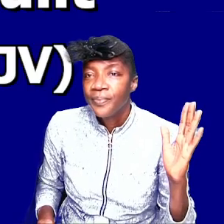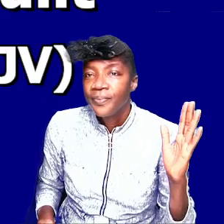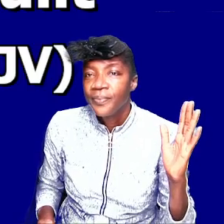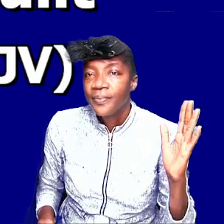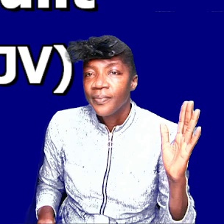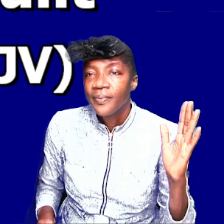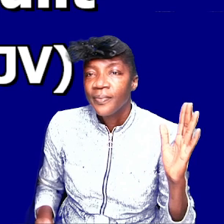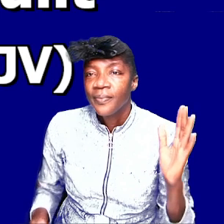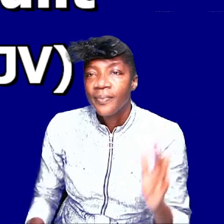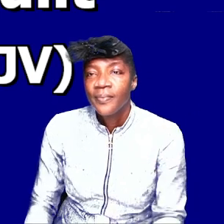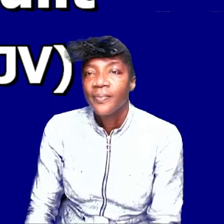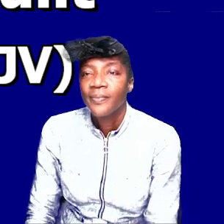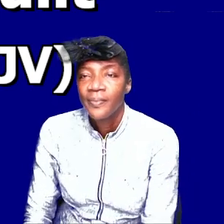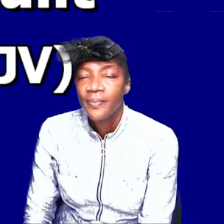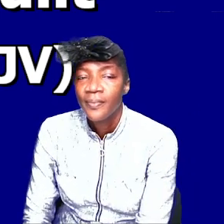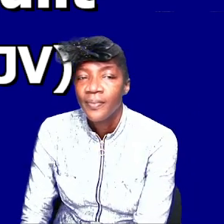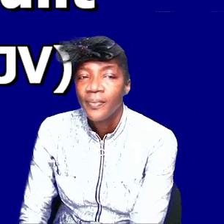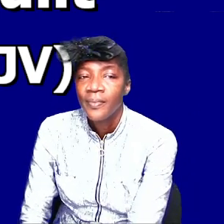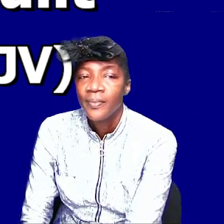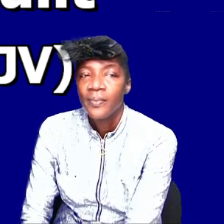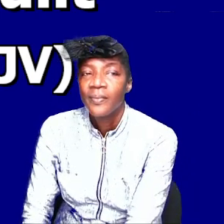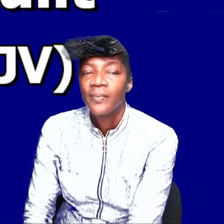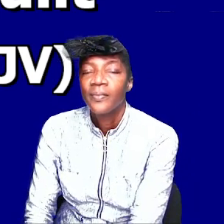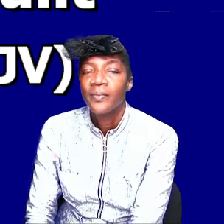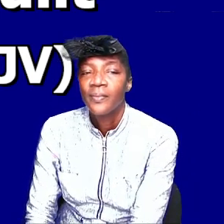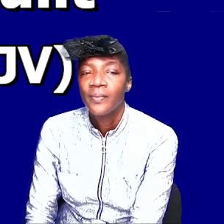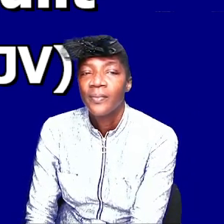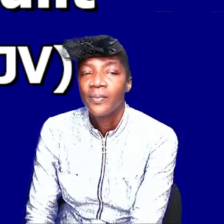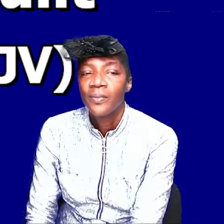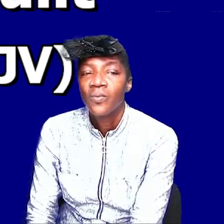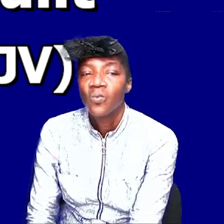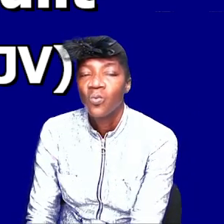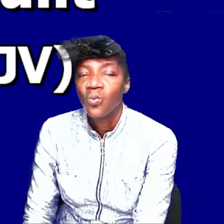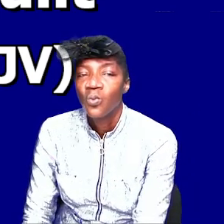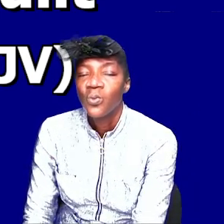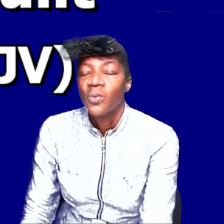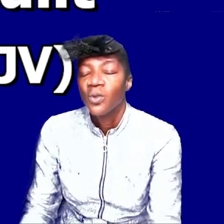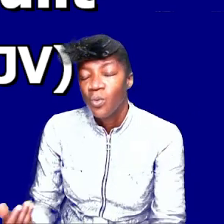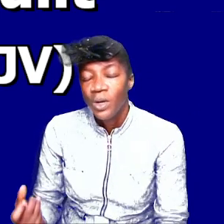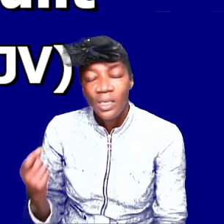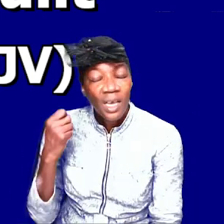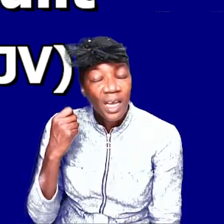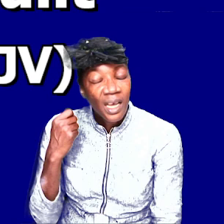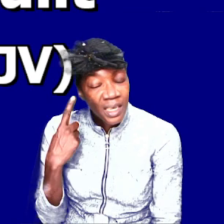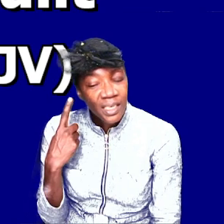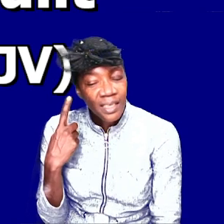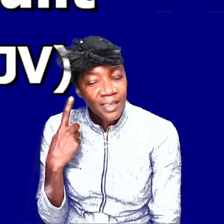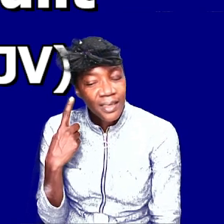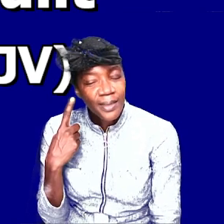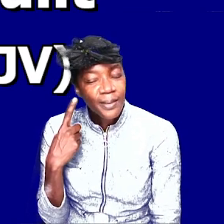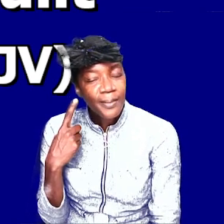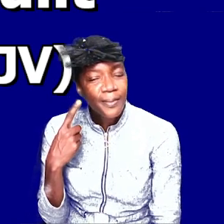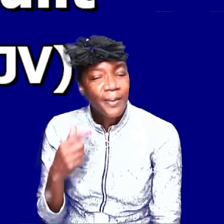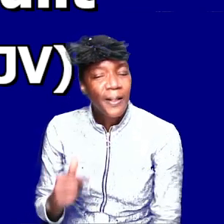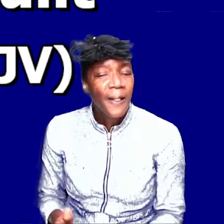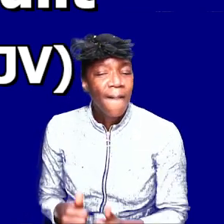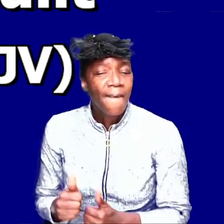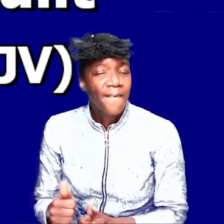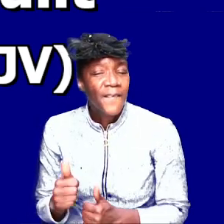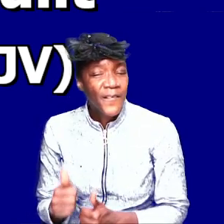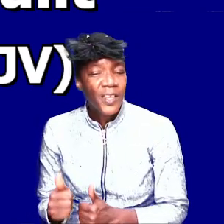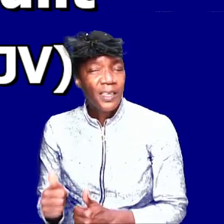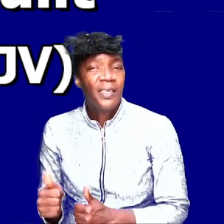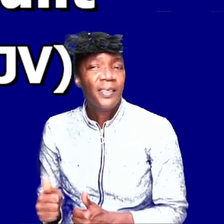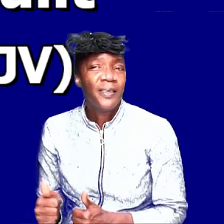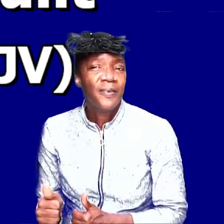No, I want us to understand what the Bible is saying to us, you know. And I want us to follow. And the